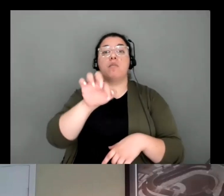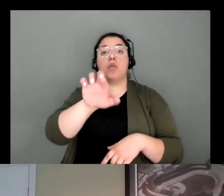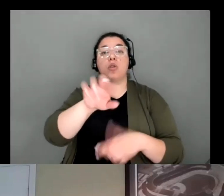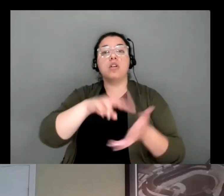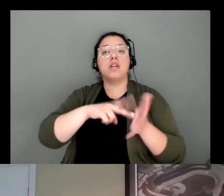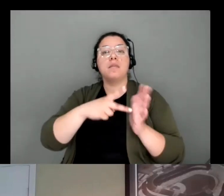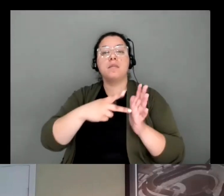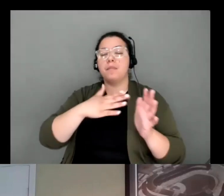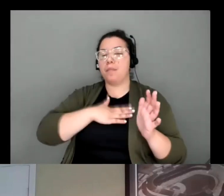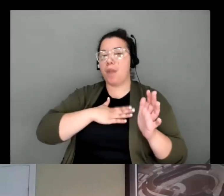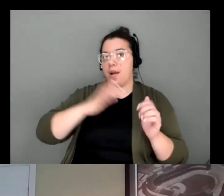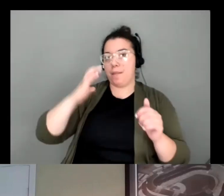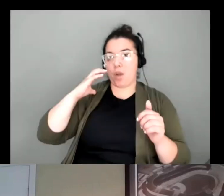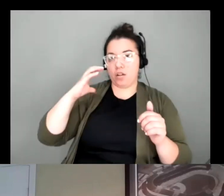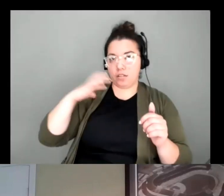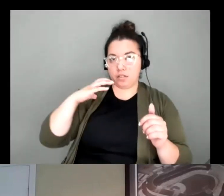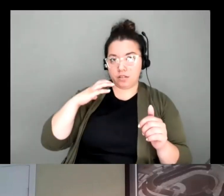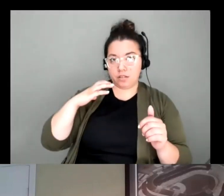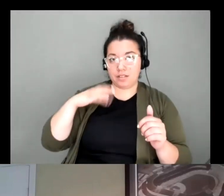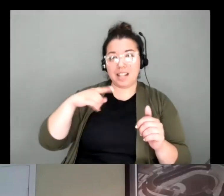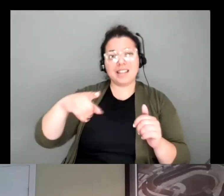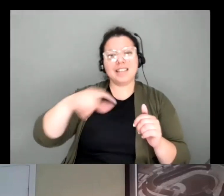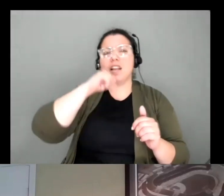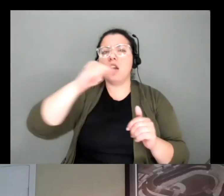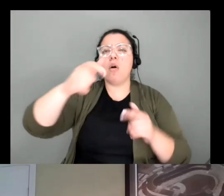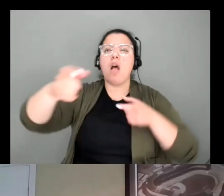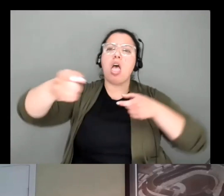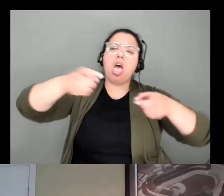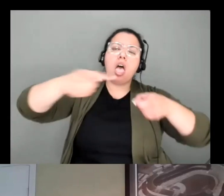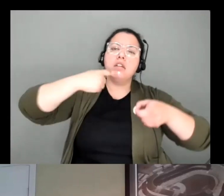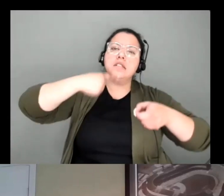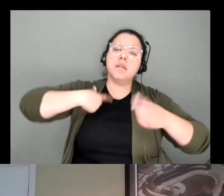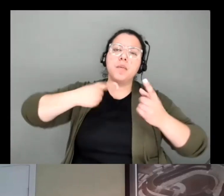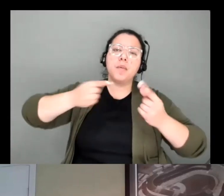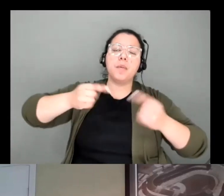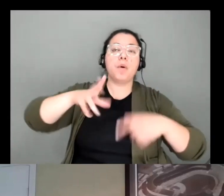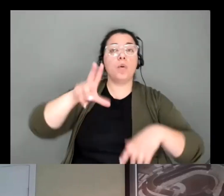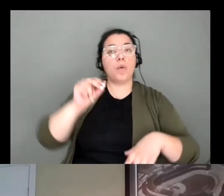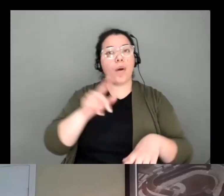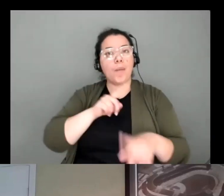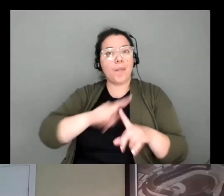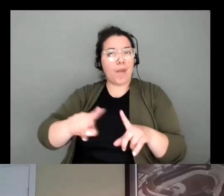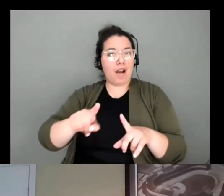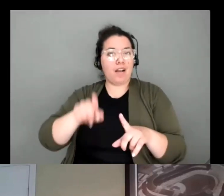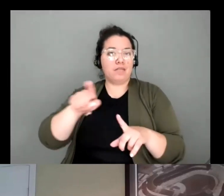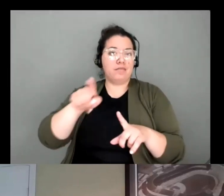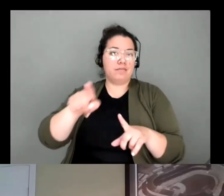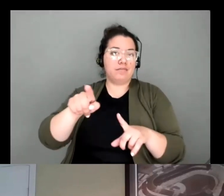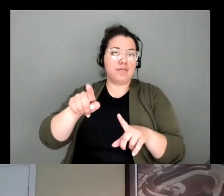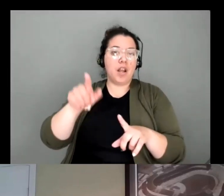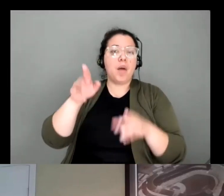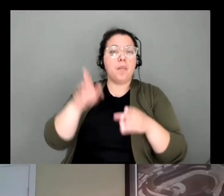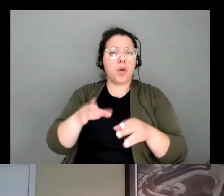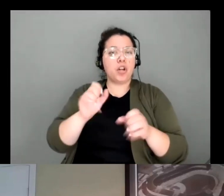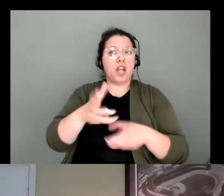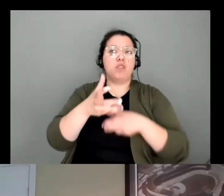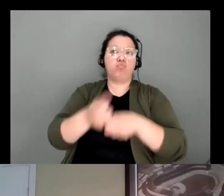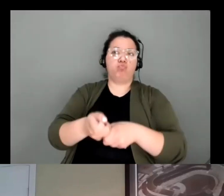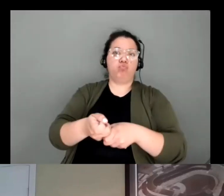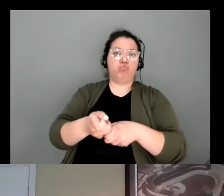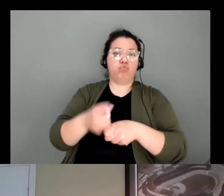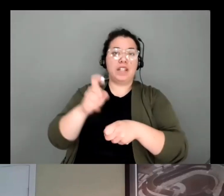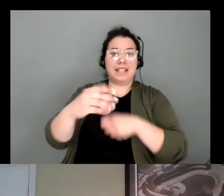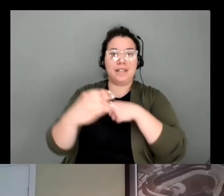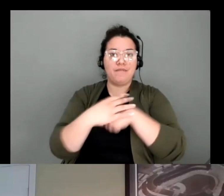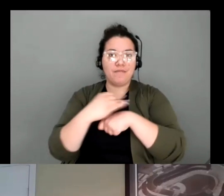to, not so much that they tell you what to do. It's more there's somebody that you go to for solid advice if there's something going on